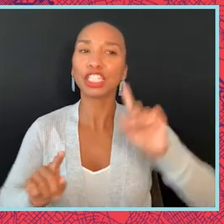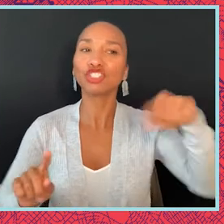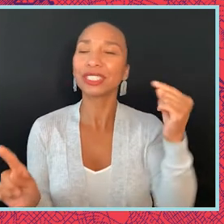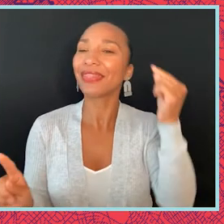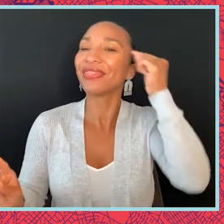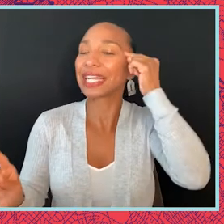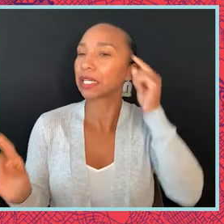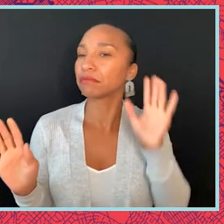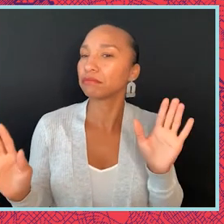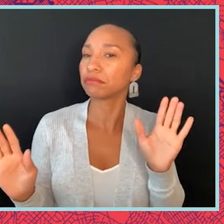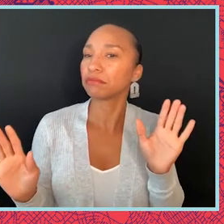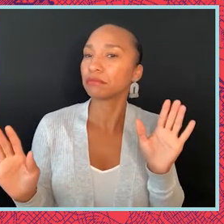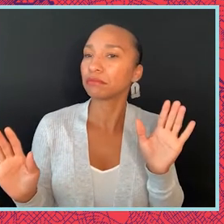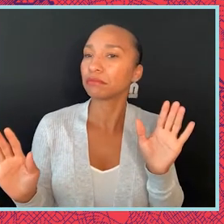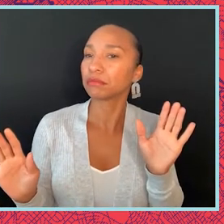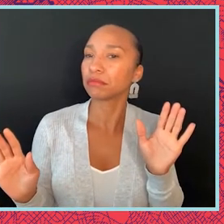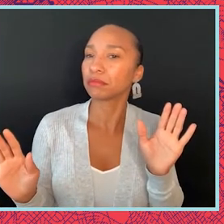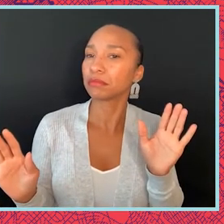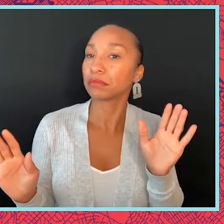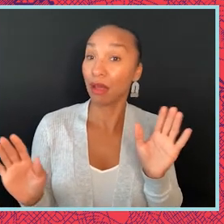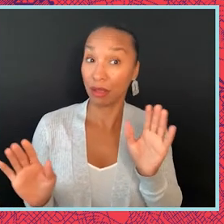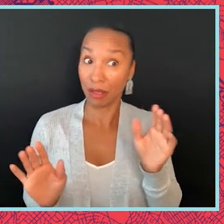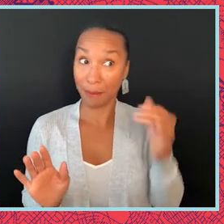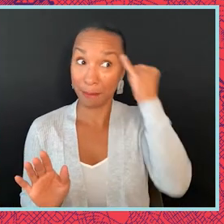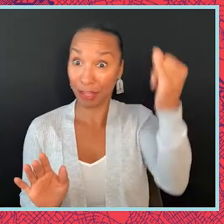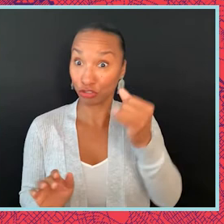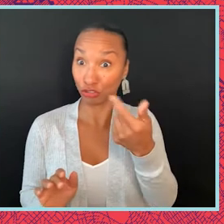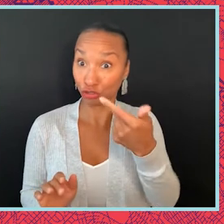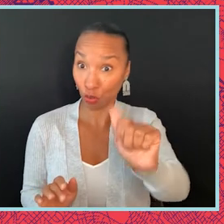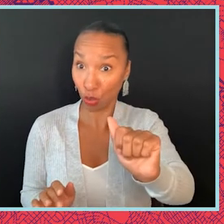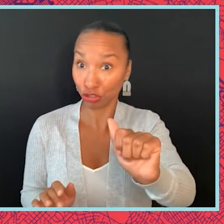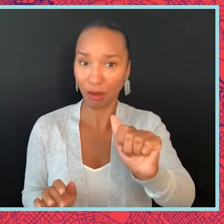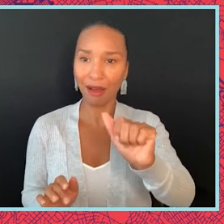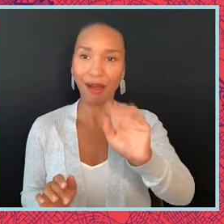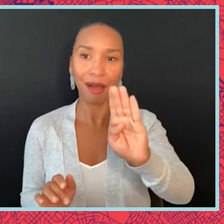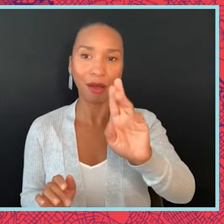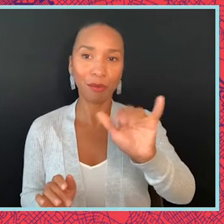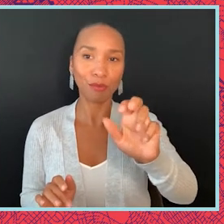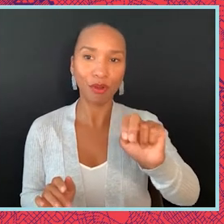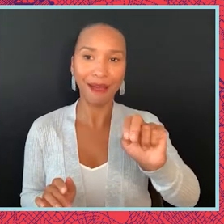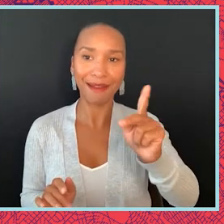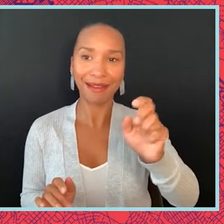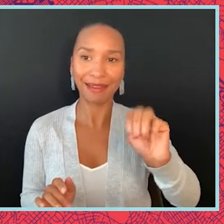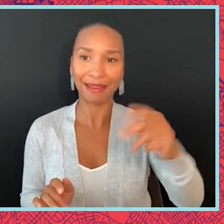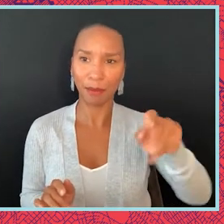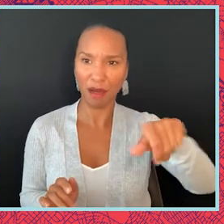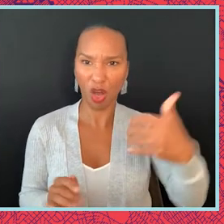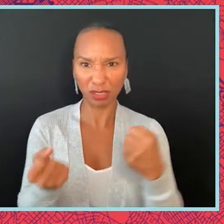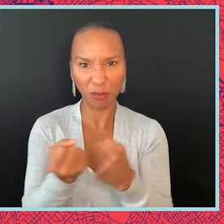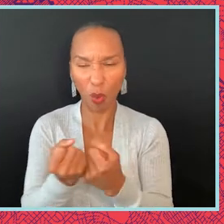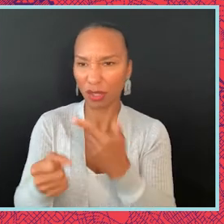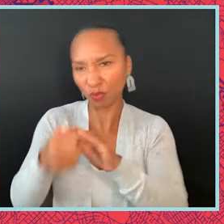think if the effort to suppress votes in Georgia, put forward by Brian Kemp and some of his